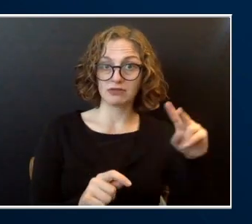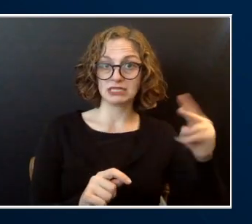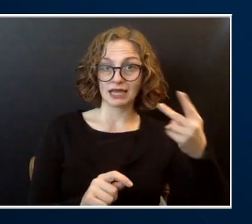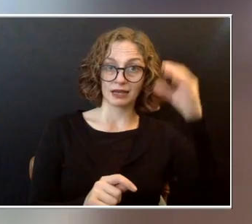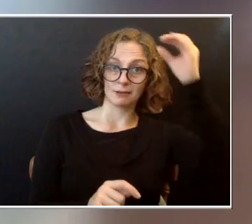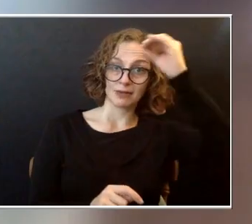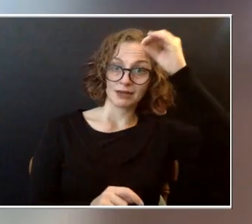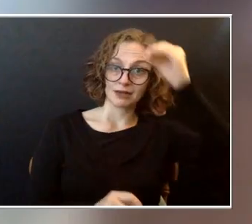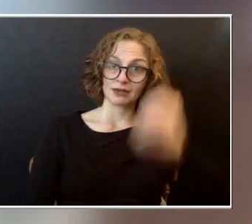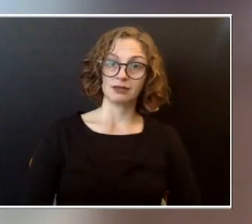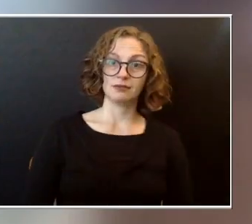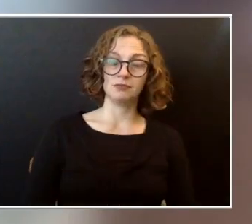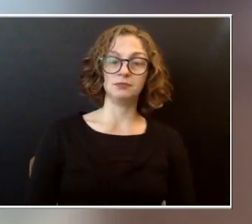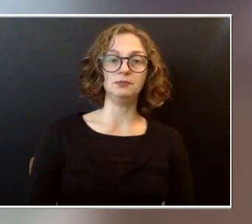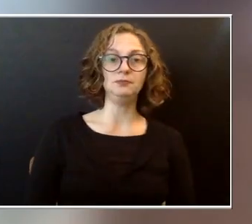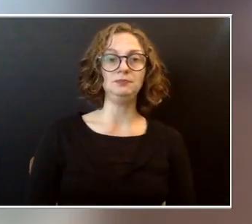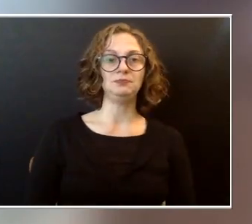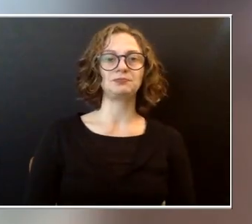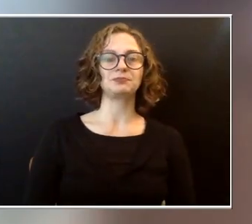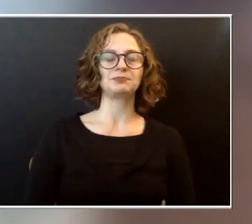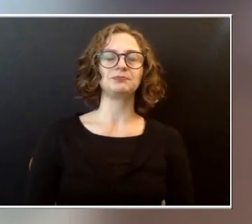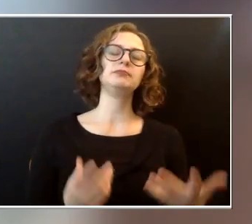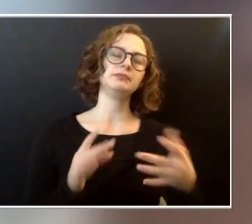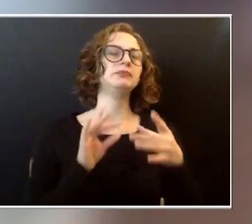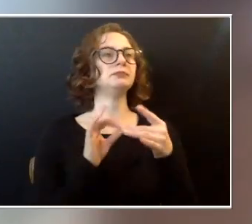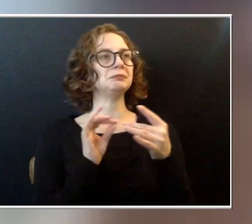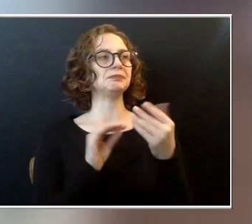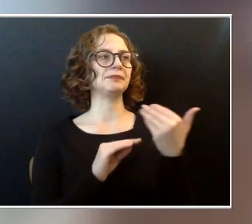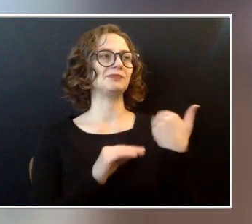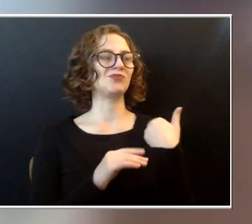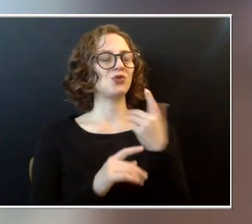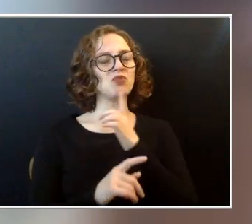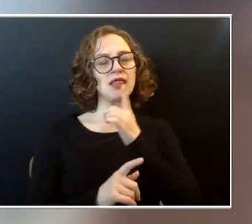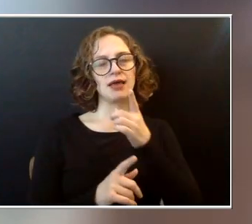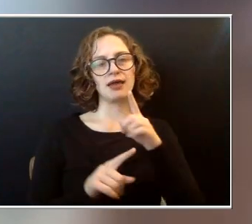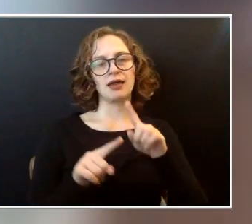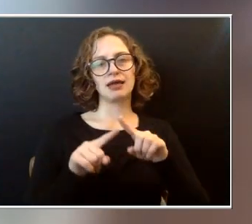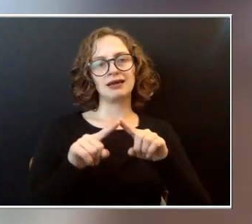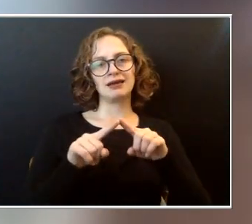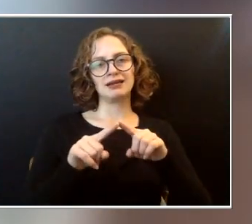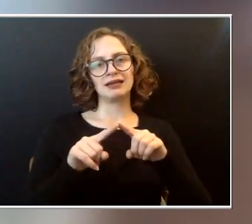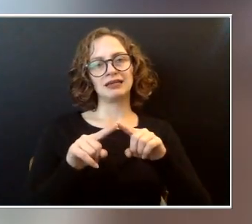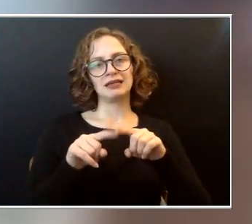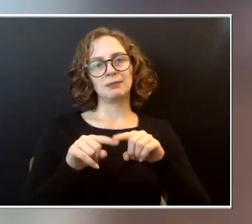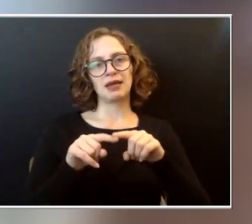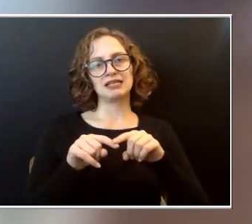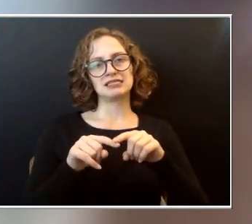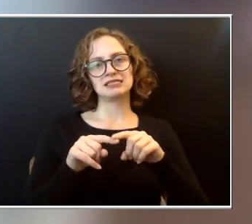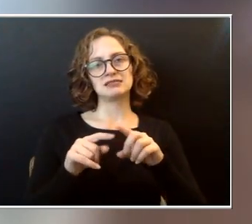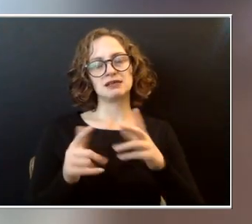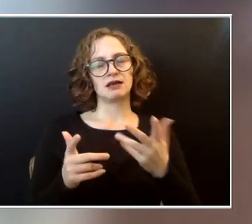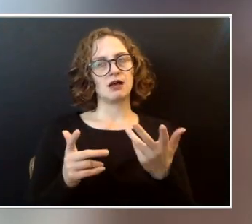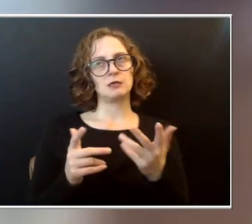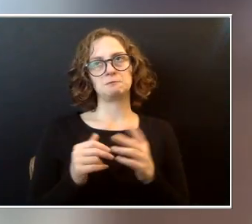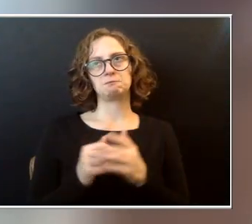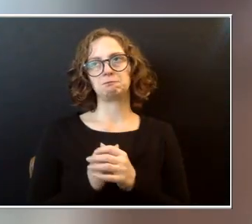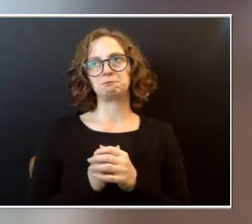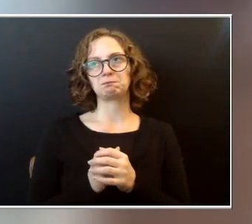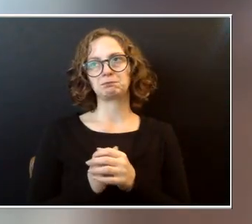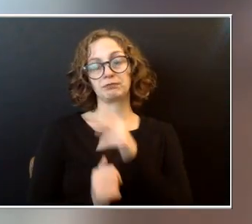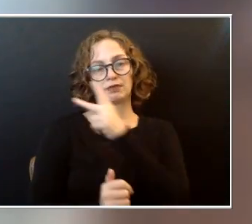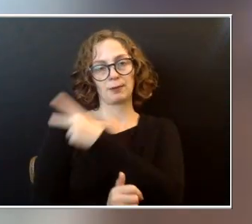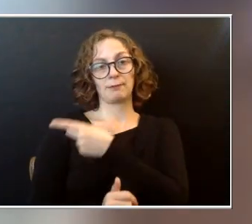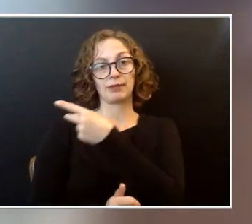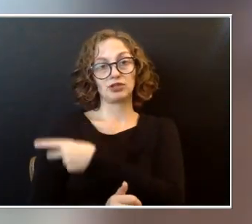So I think as we talked about earlier, it depends on the comfort level of the patient and